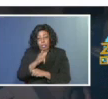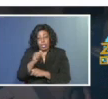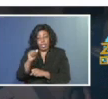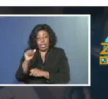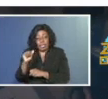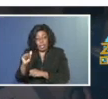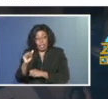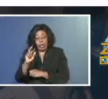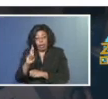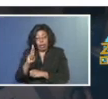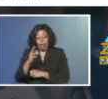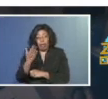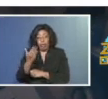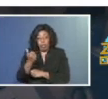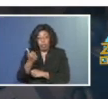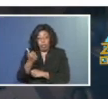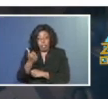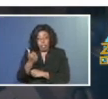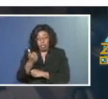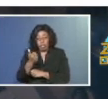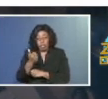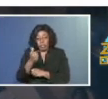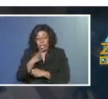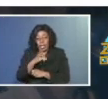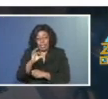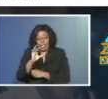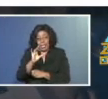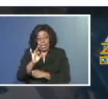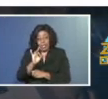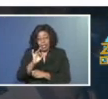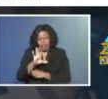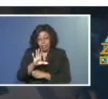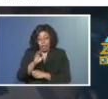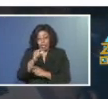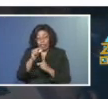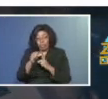AR-15 assault rifle, and 85 rounds of ammunition that were shipped here.